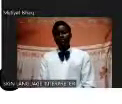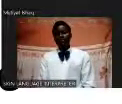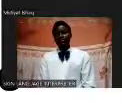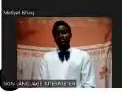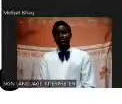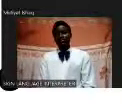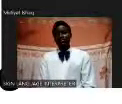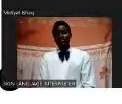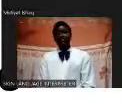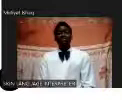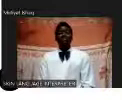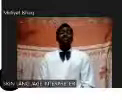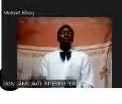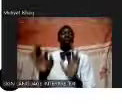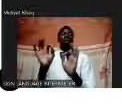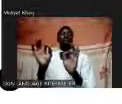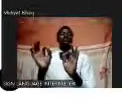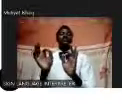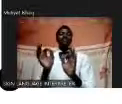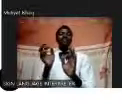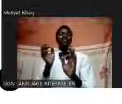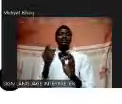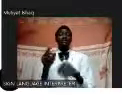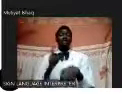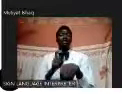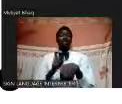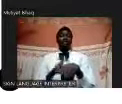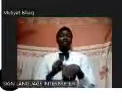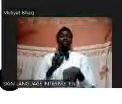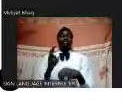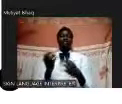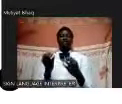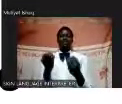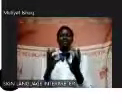Okay, I guess maybe time is up. How many seconds, Ebele?